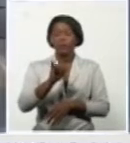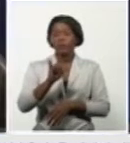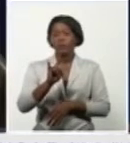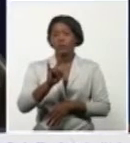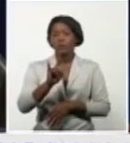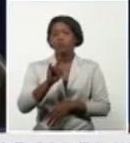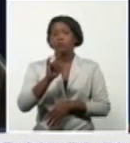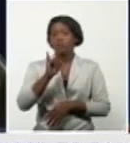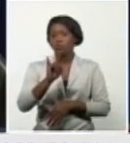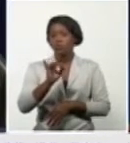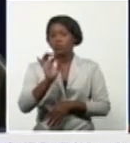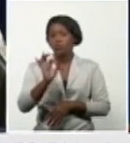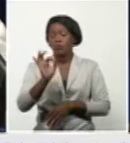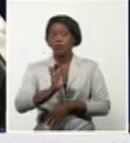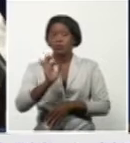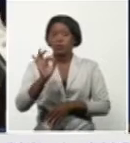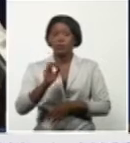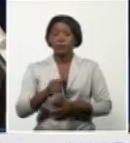5.62%.